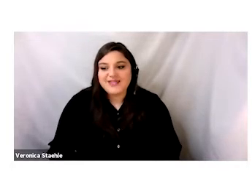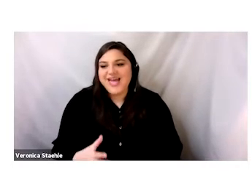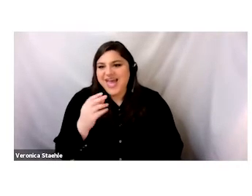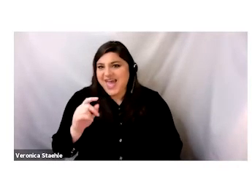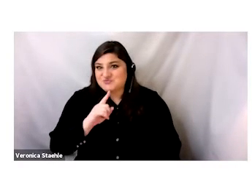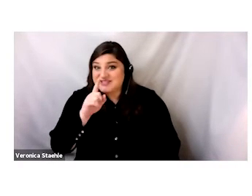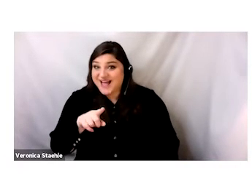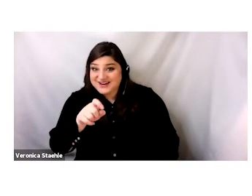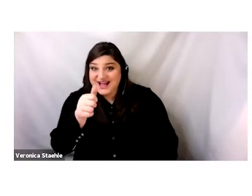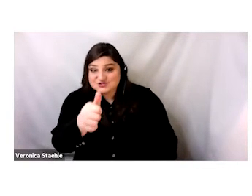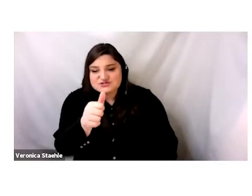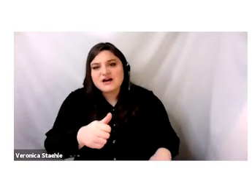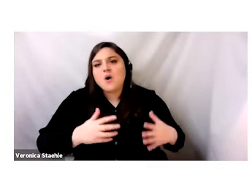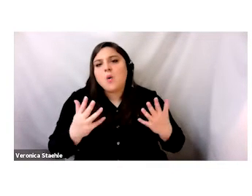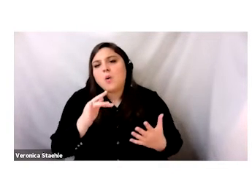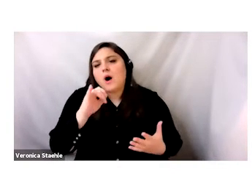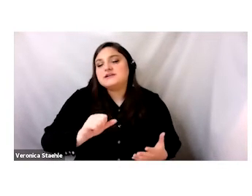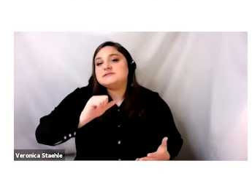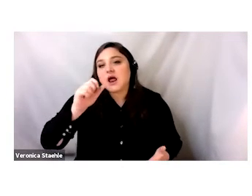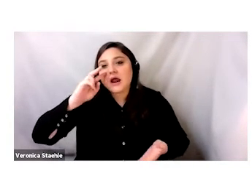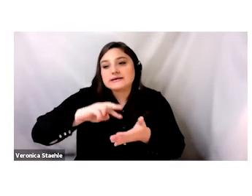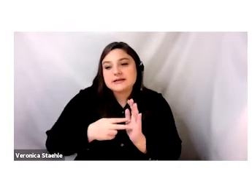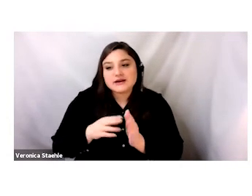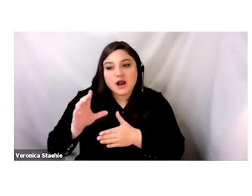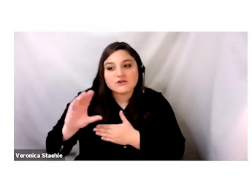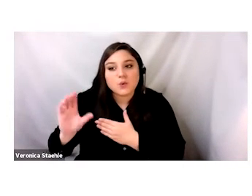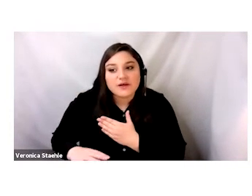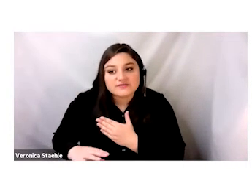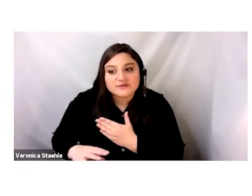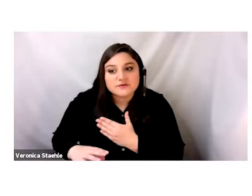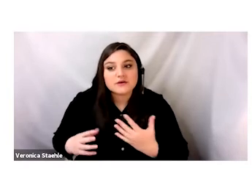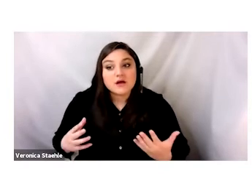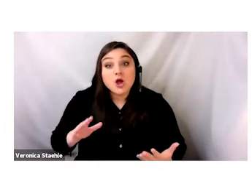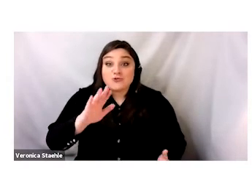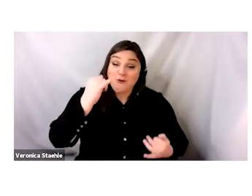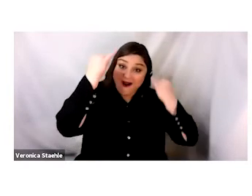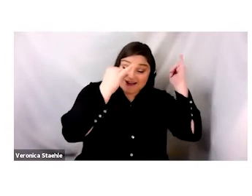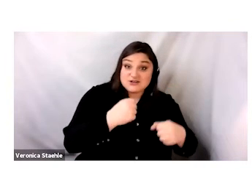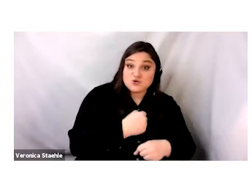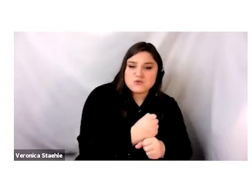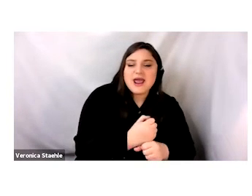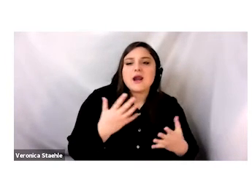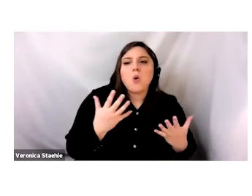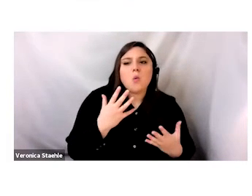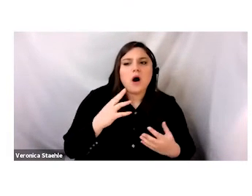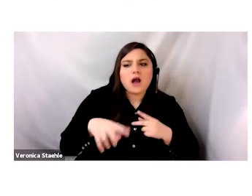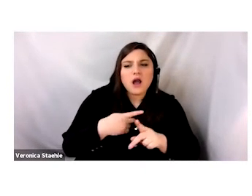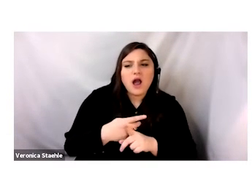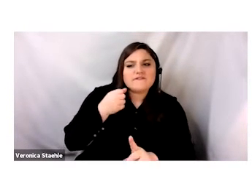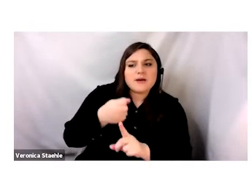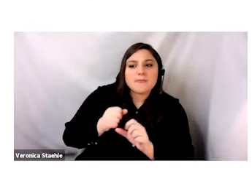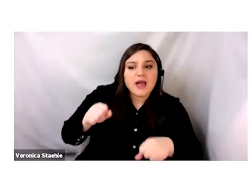asked is, what are the unintended consequences of the idea that is being created? And I would even argue, what's the